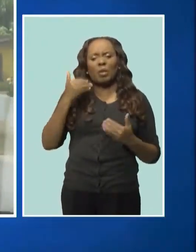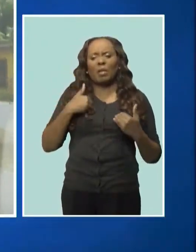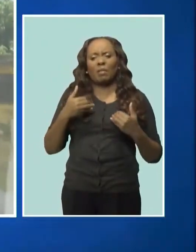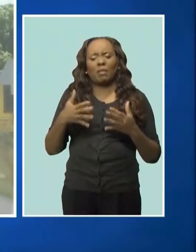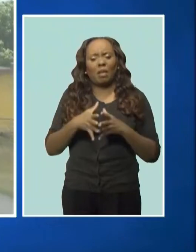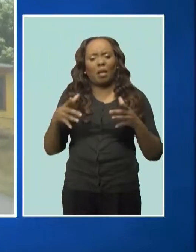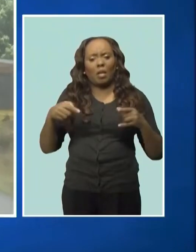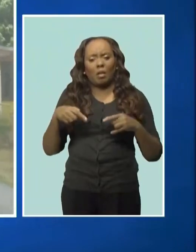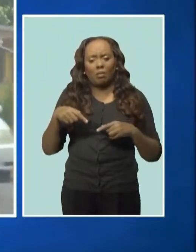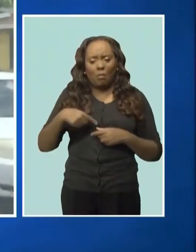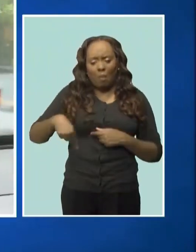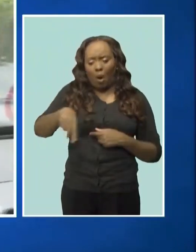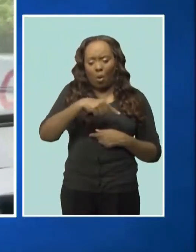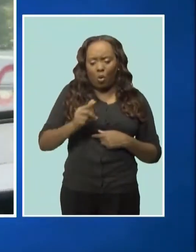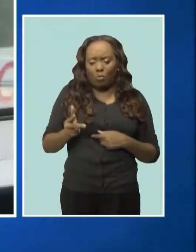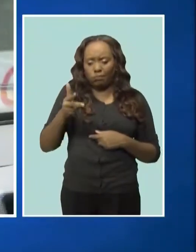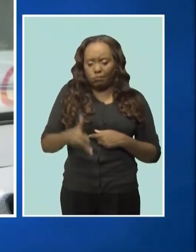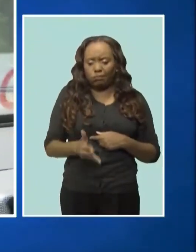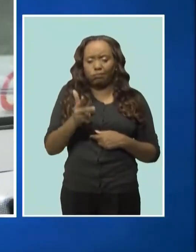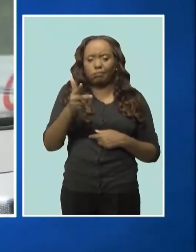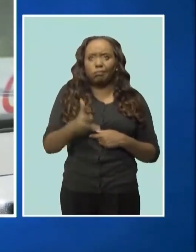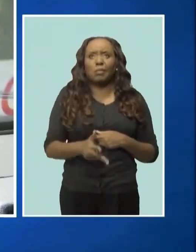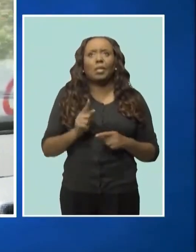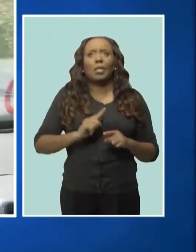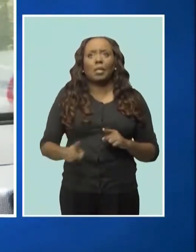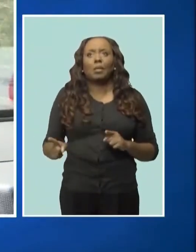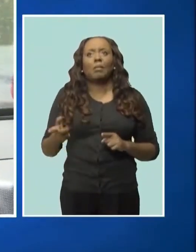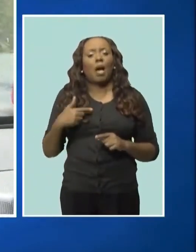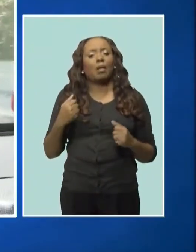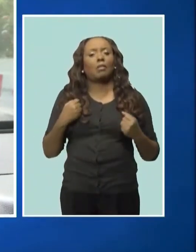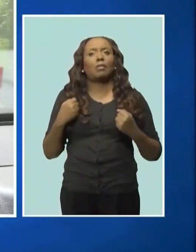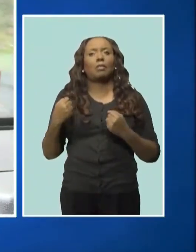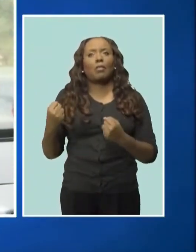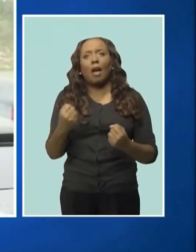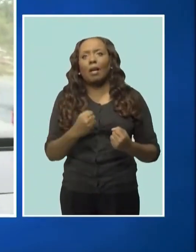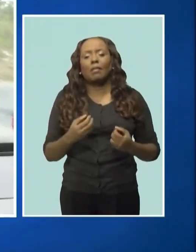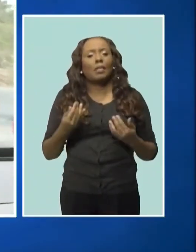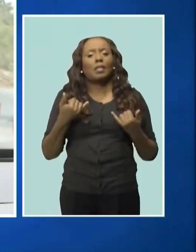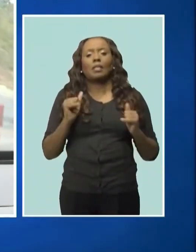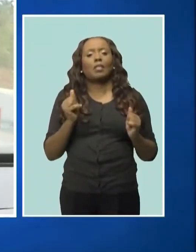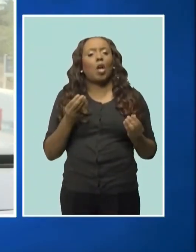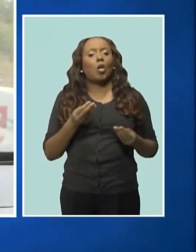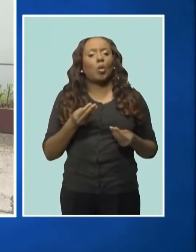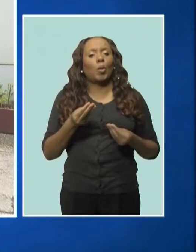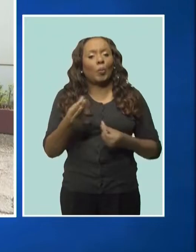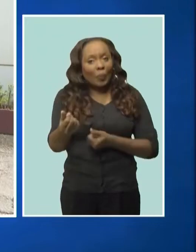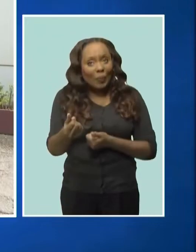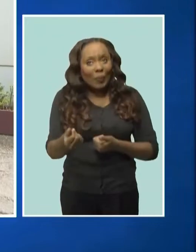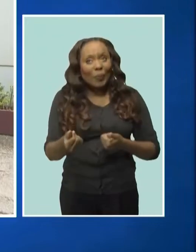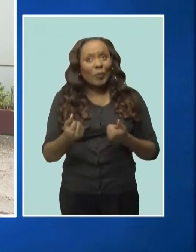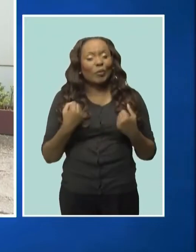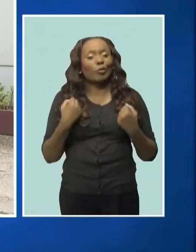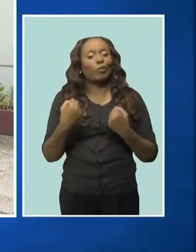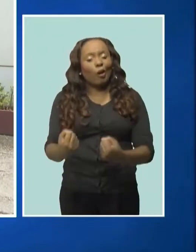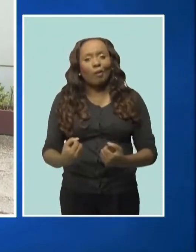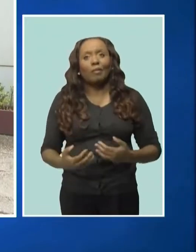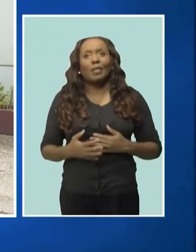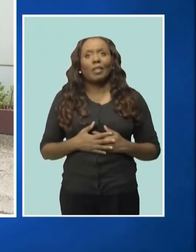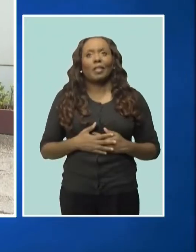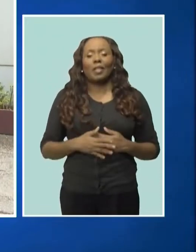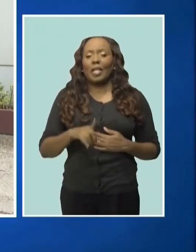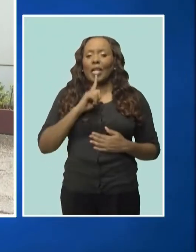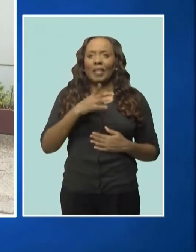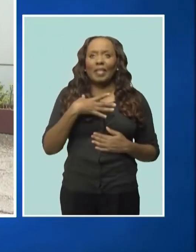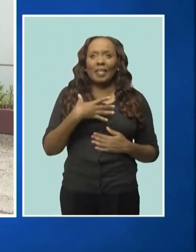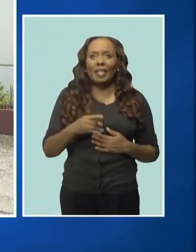But to me, again, a good little smooth going through the little holes, the potholes and stuff like that. One thing I really like about the vehicle